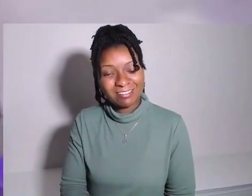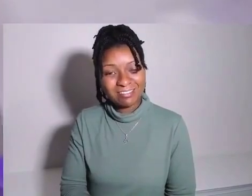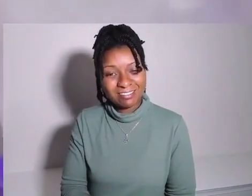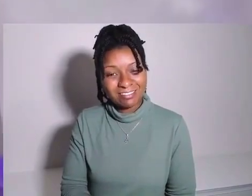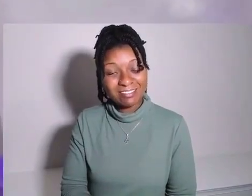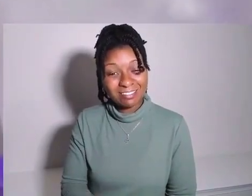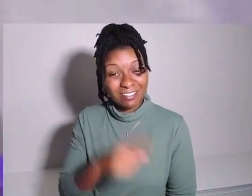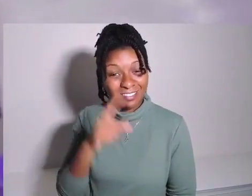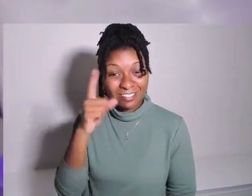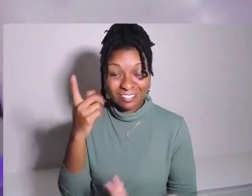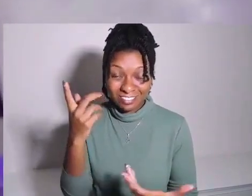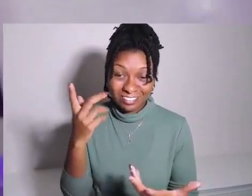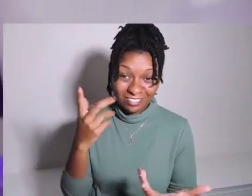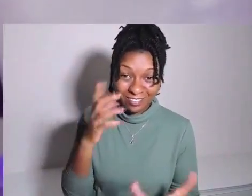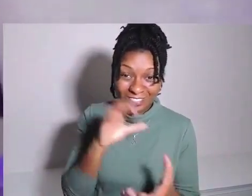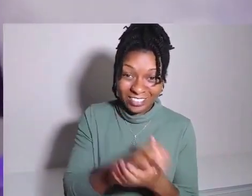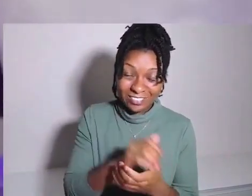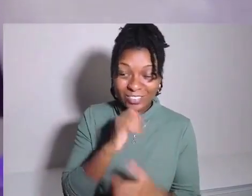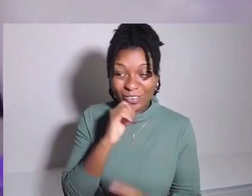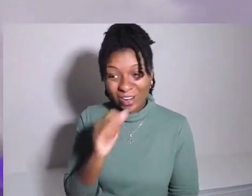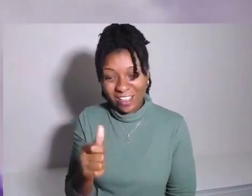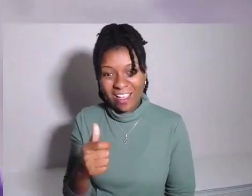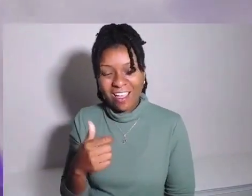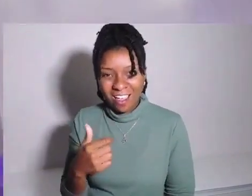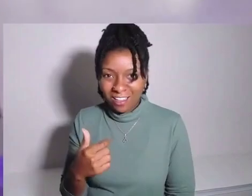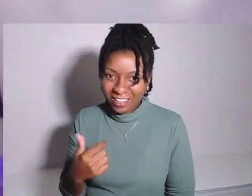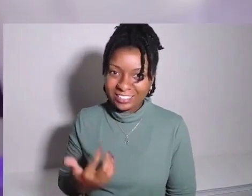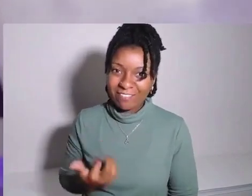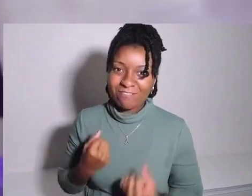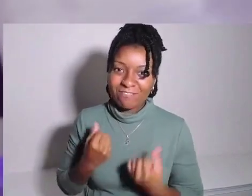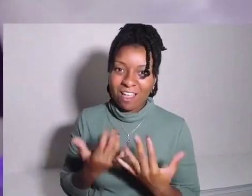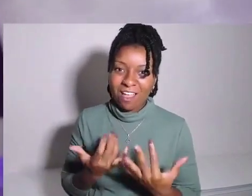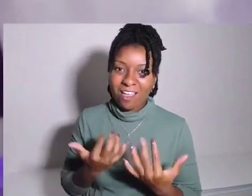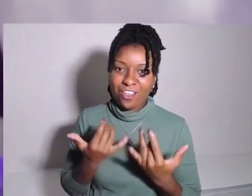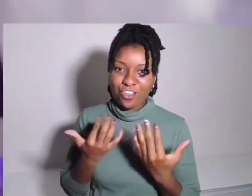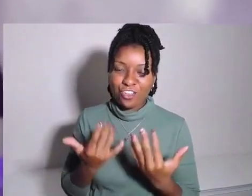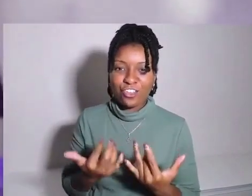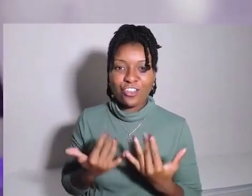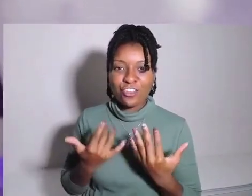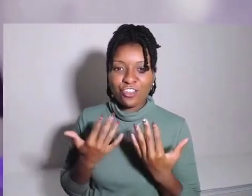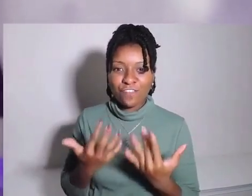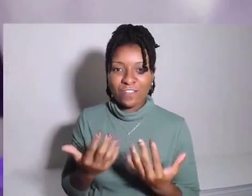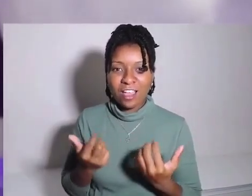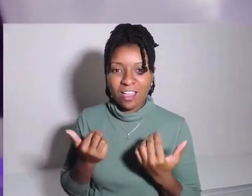Believe it or not, it's fire. And it can,